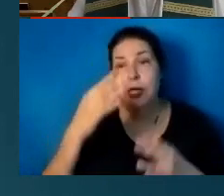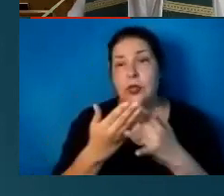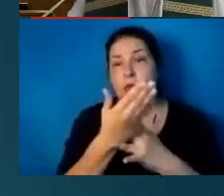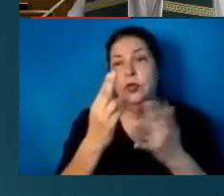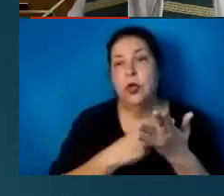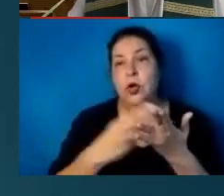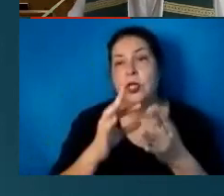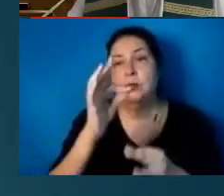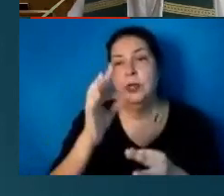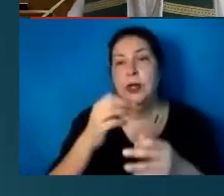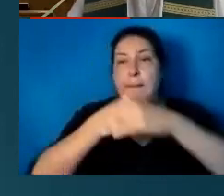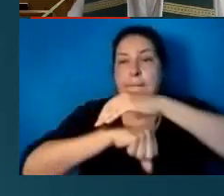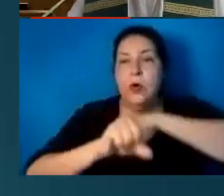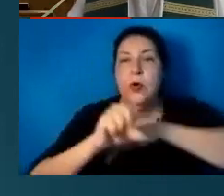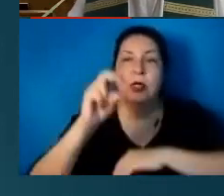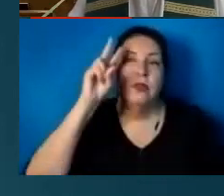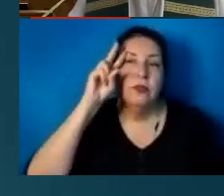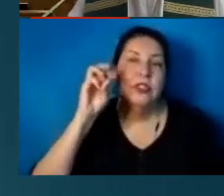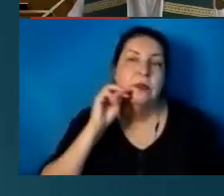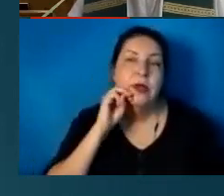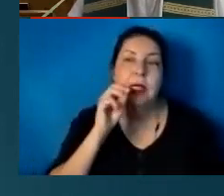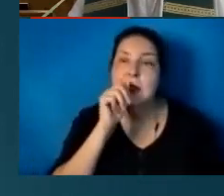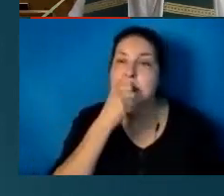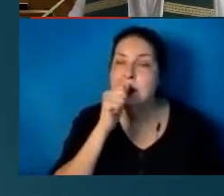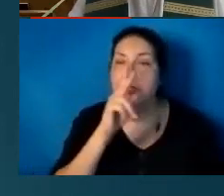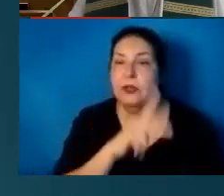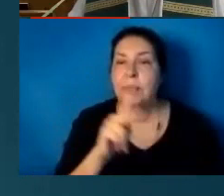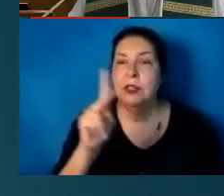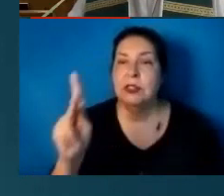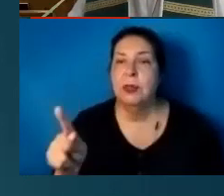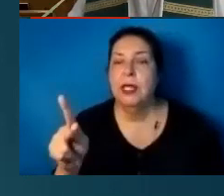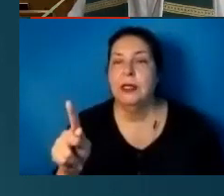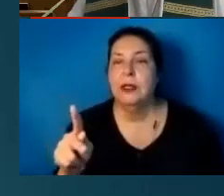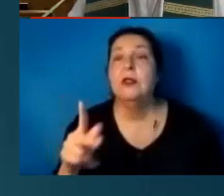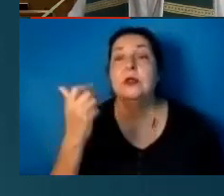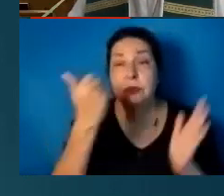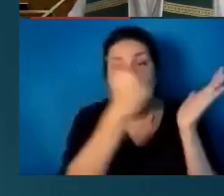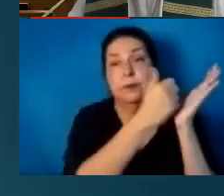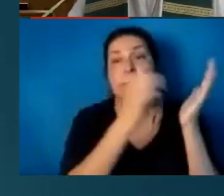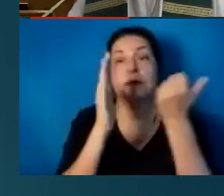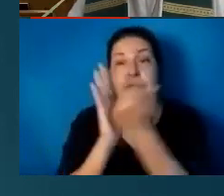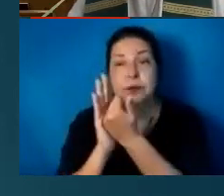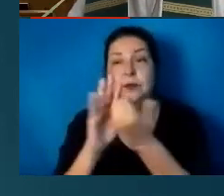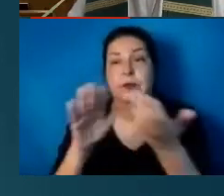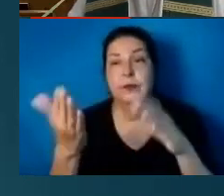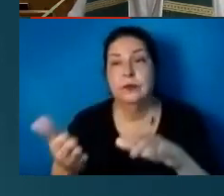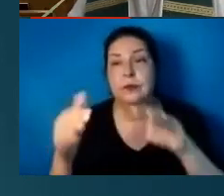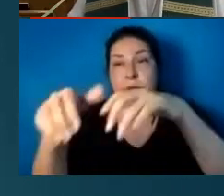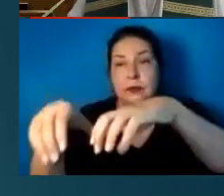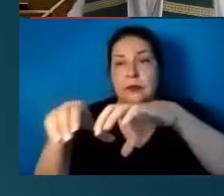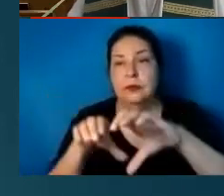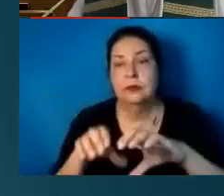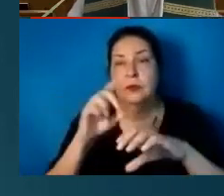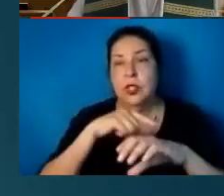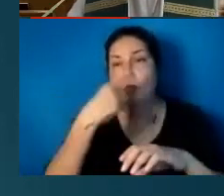Spirit, born of the Virgin Mary, suffered under Pontius Pilate, was crucified, died, and was buried. He